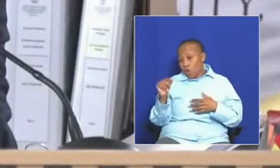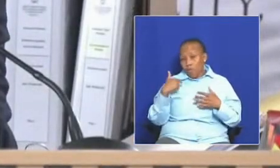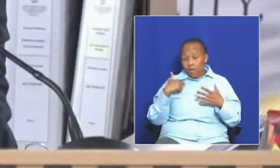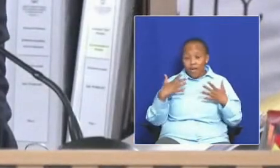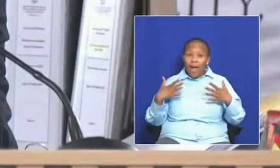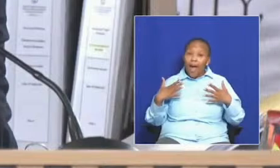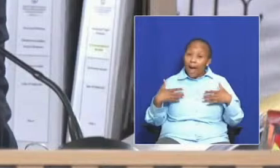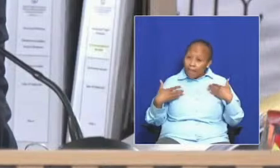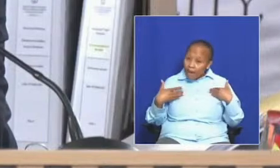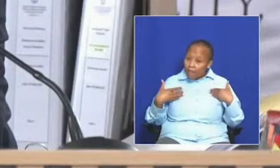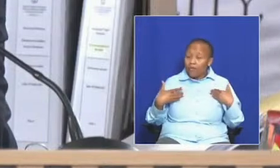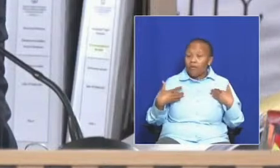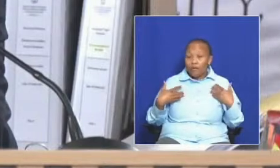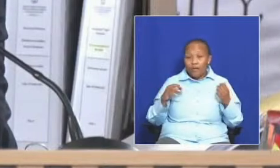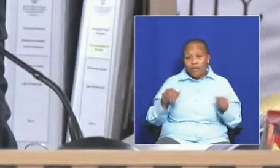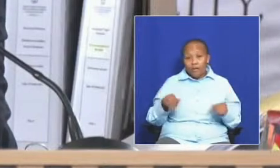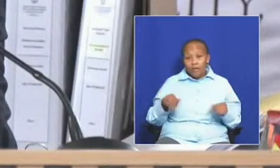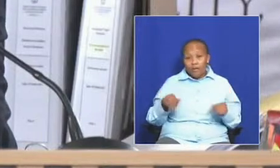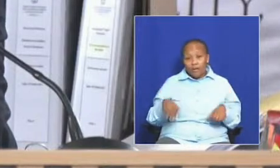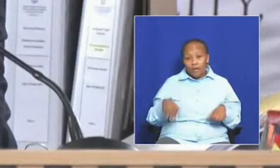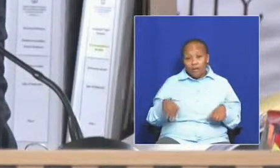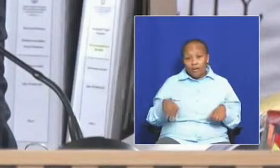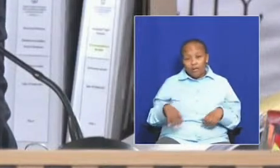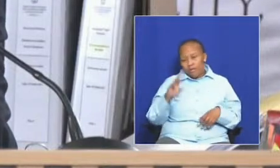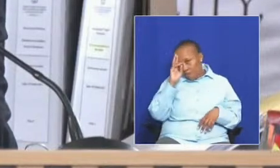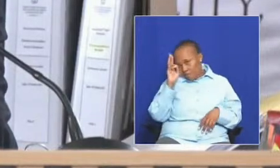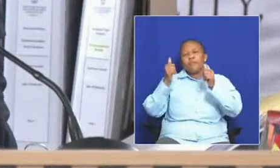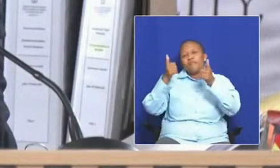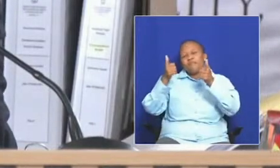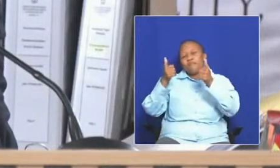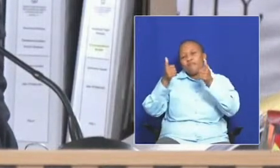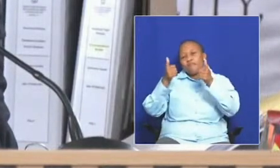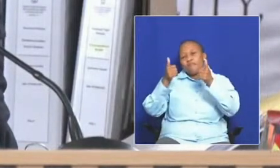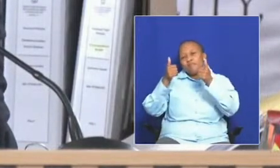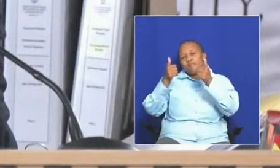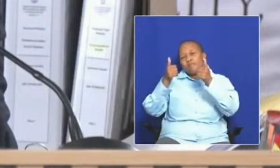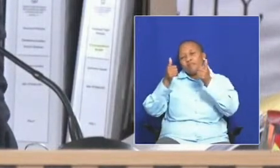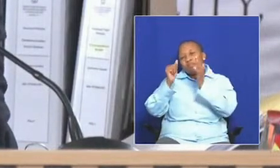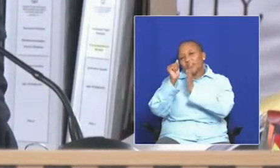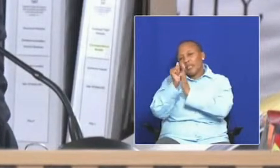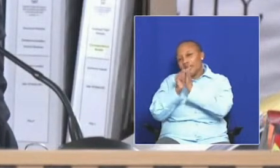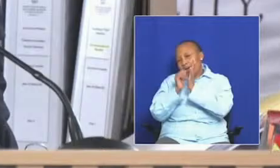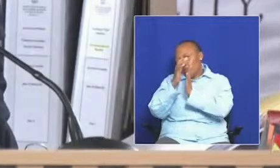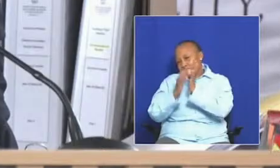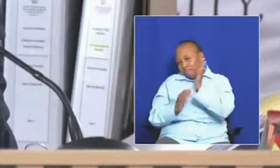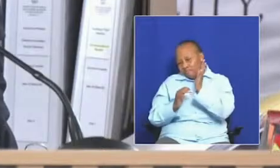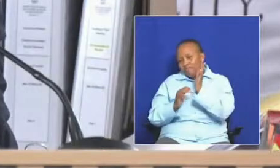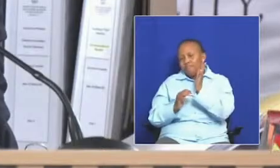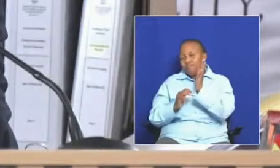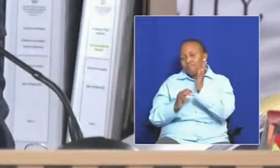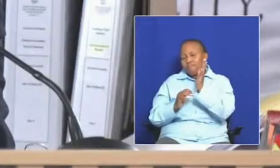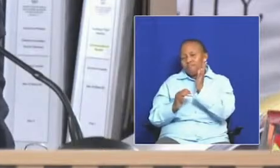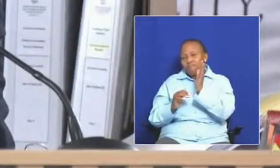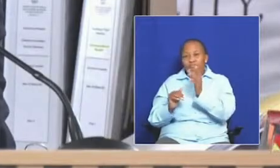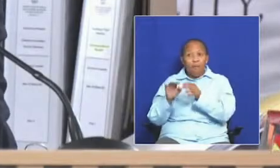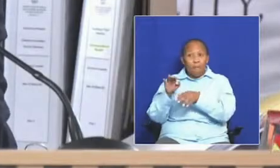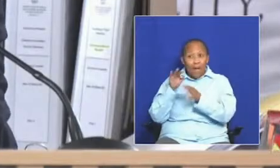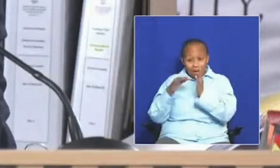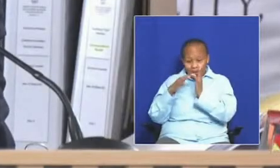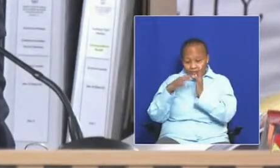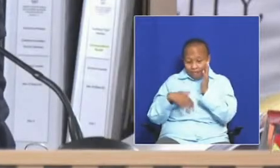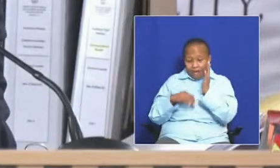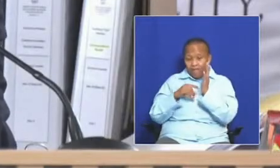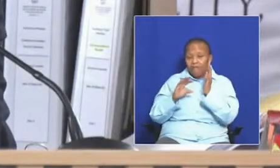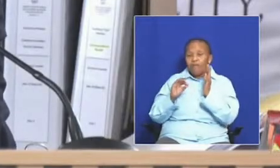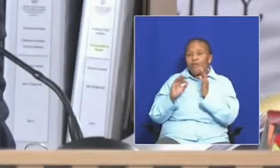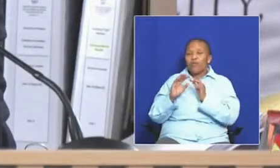at your bank statements. So I assume that there will be bank statements